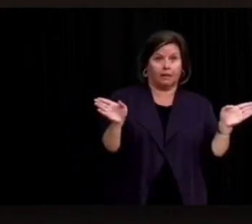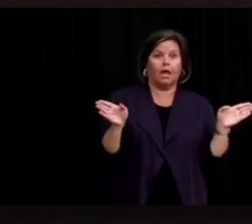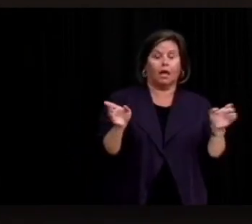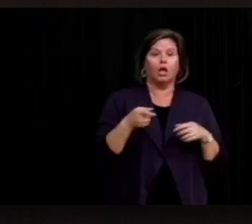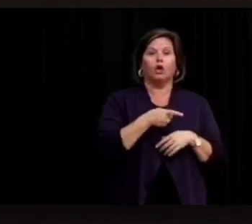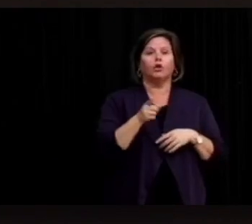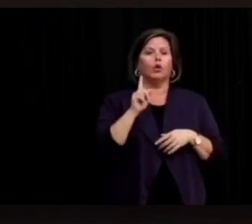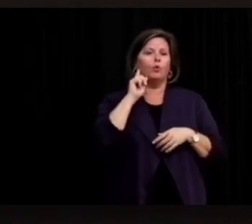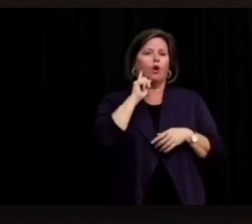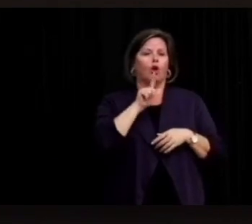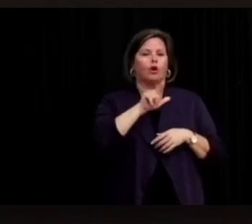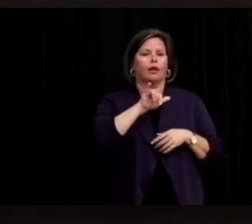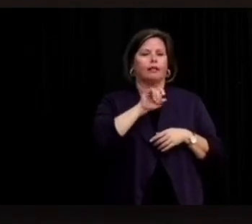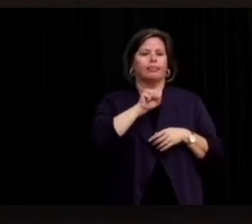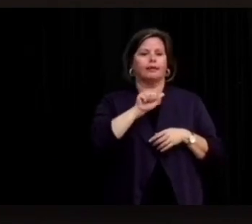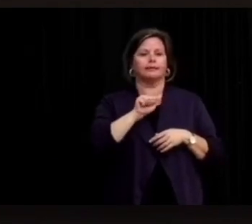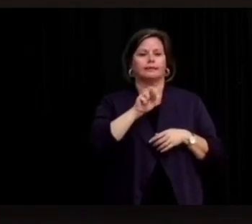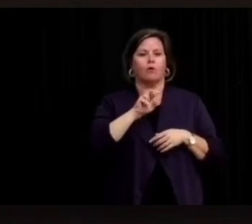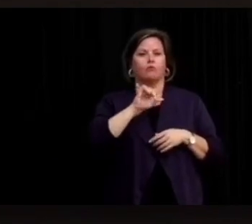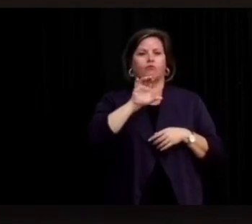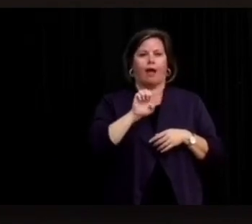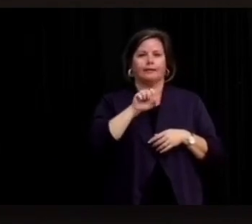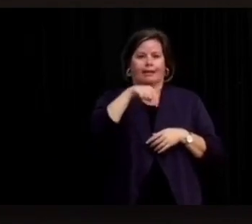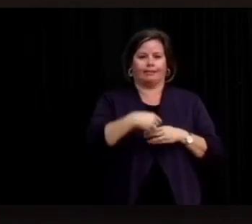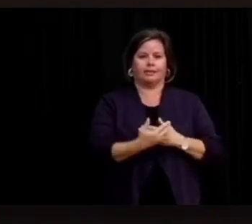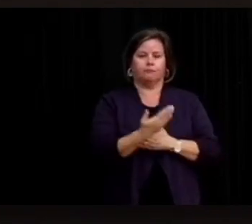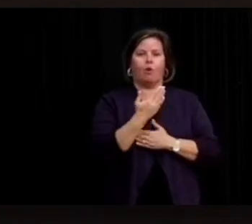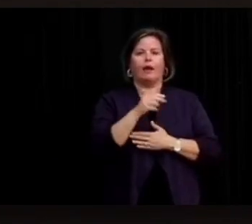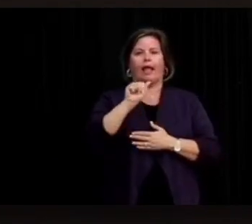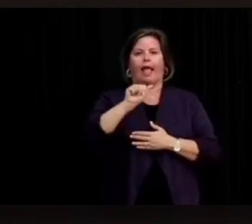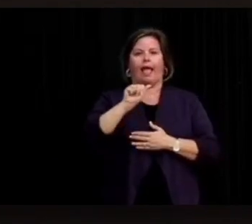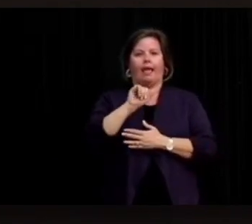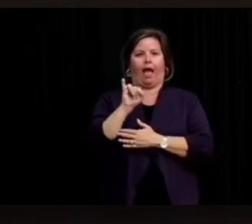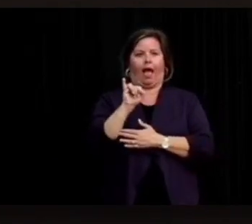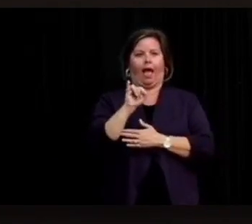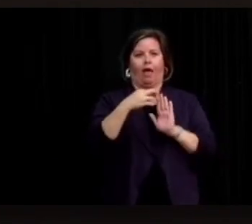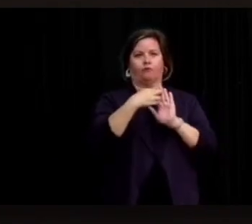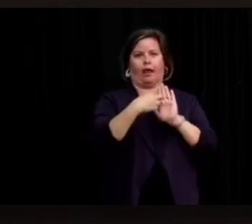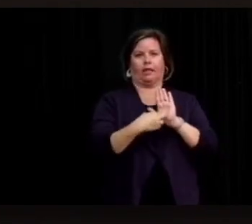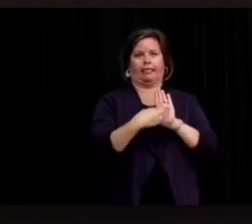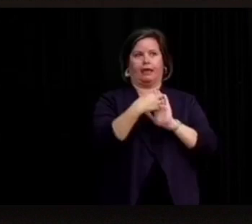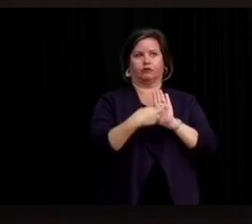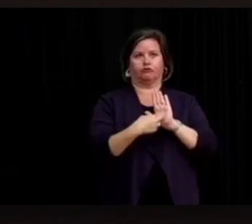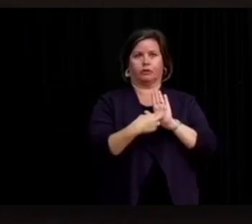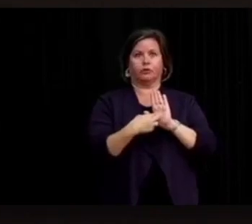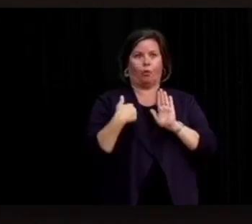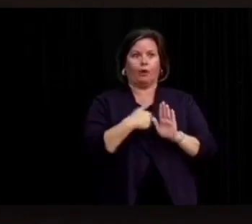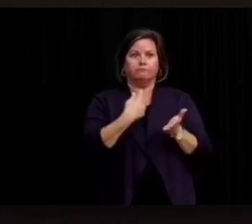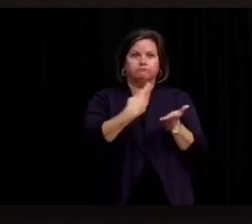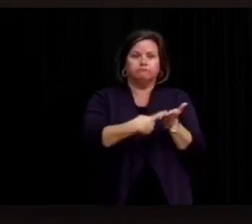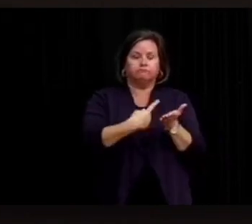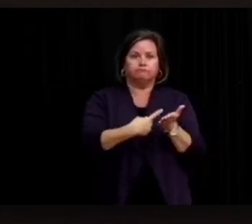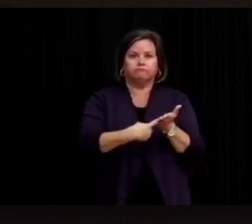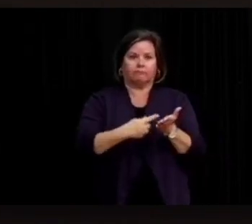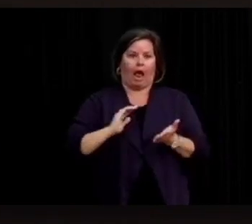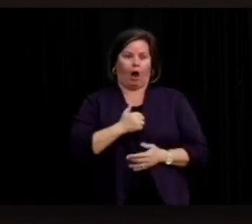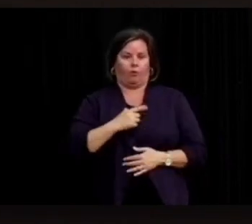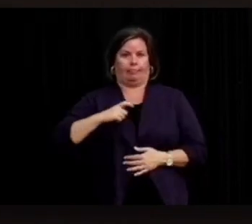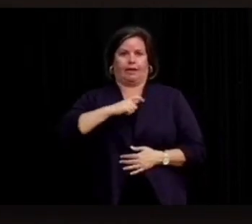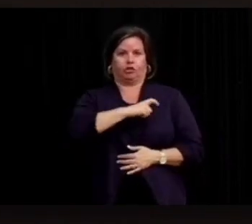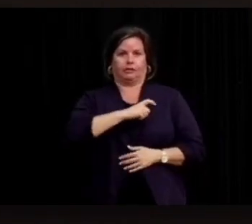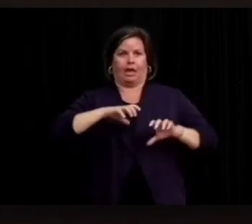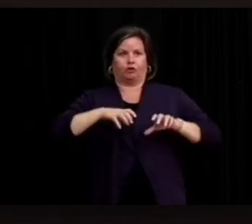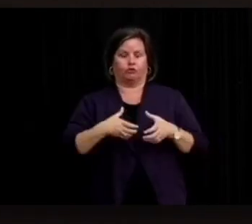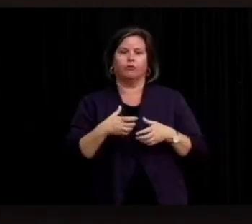Rice talk this morning about AI regulation, and we need to talk about that within our legislature, about AI and how we begin